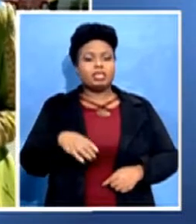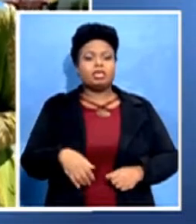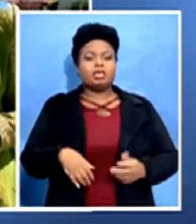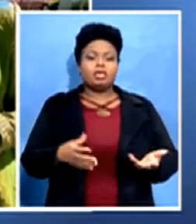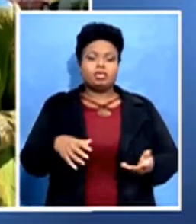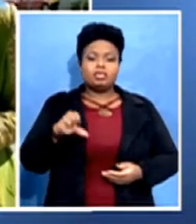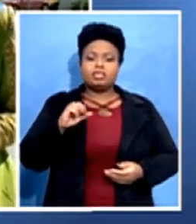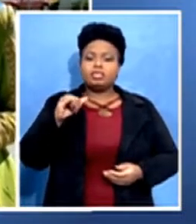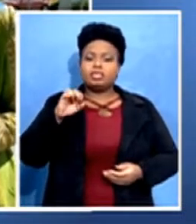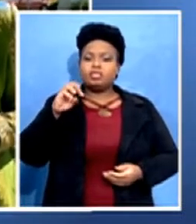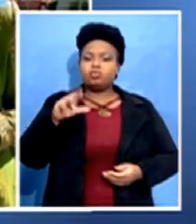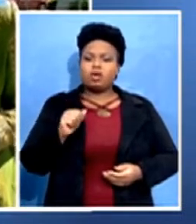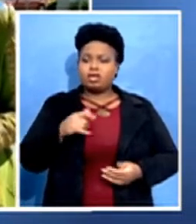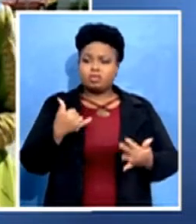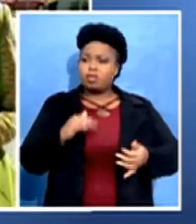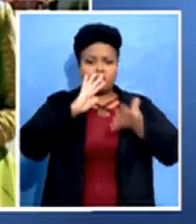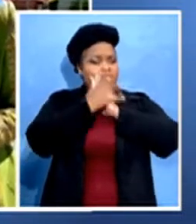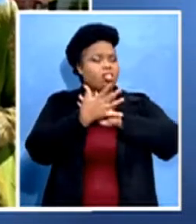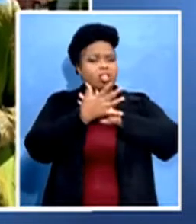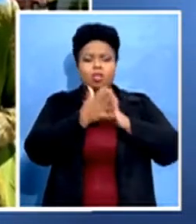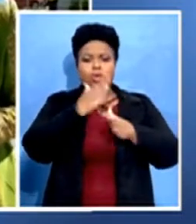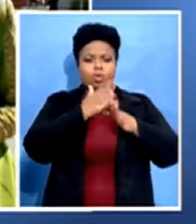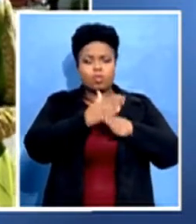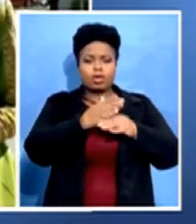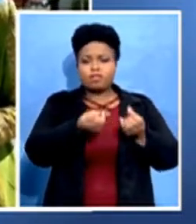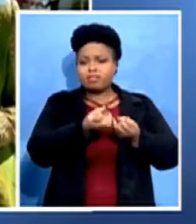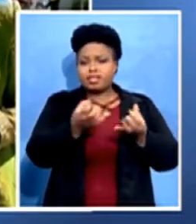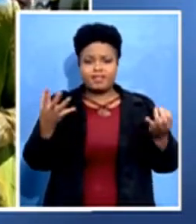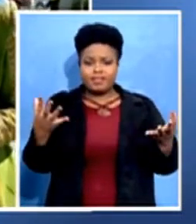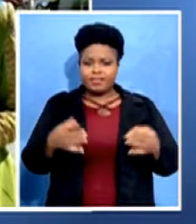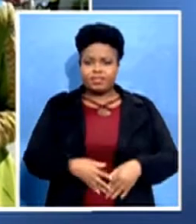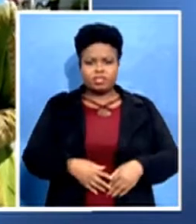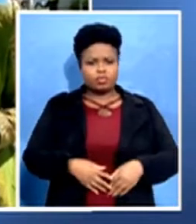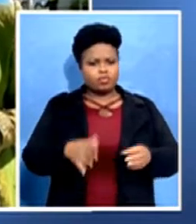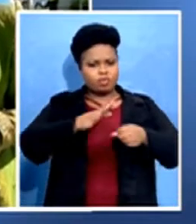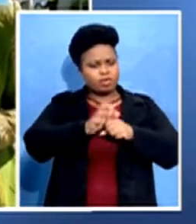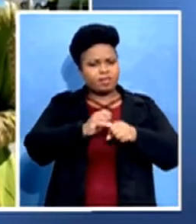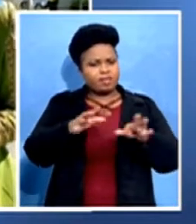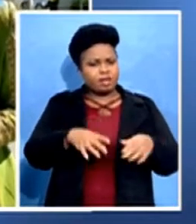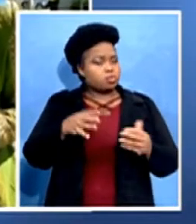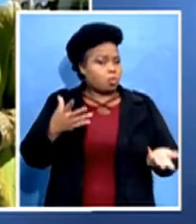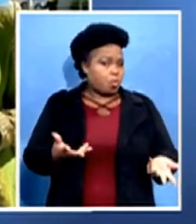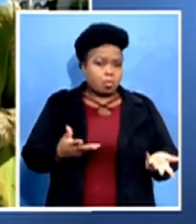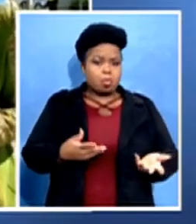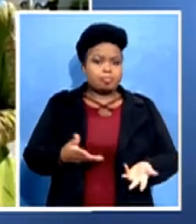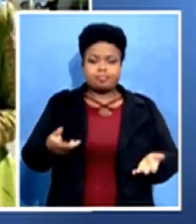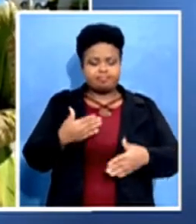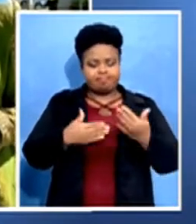of rolling out solutions to COVID-19, or is business going on as usual?